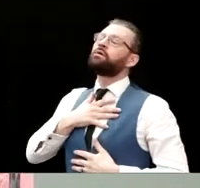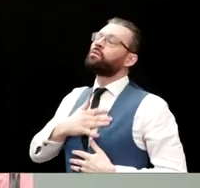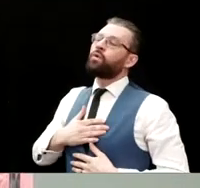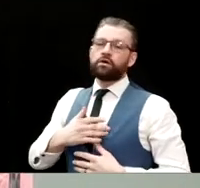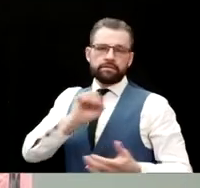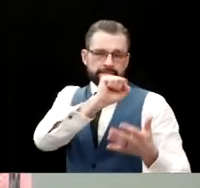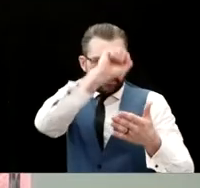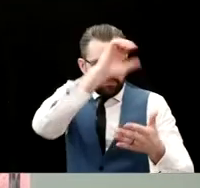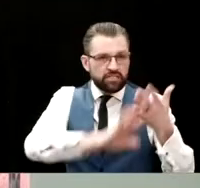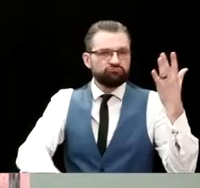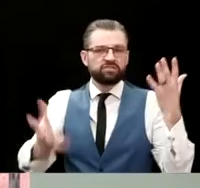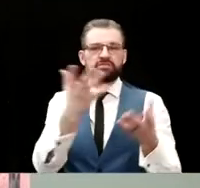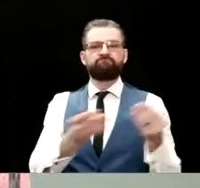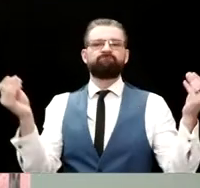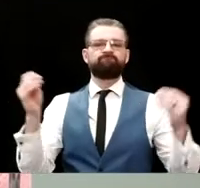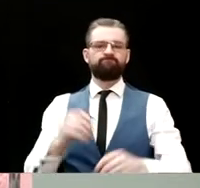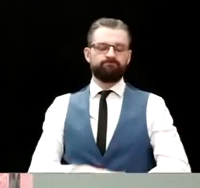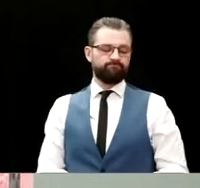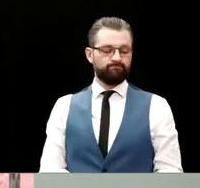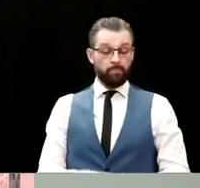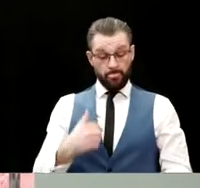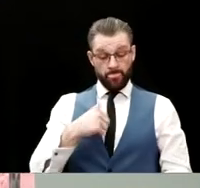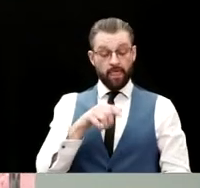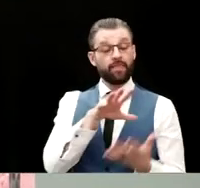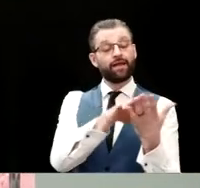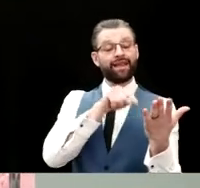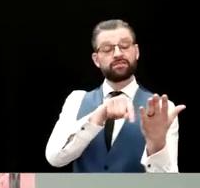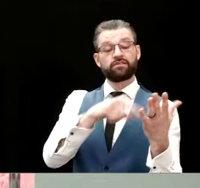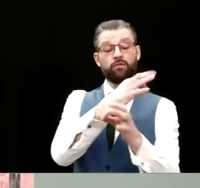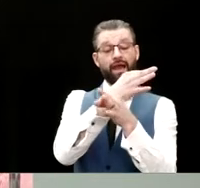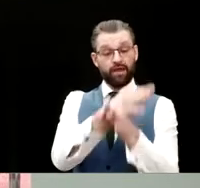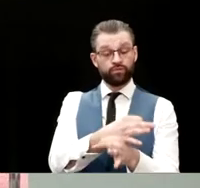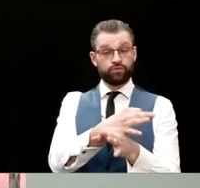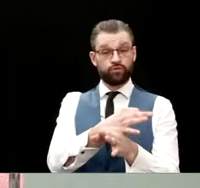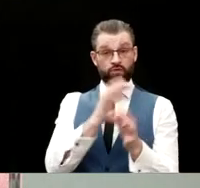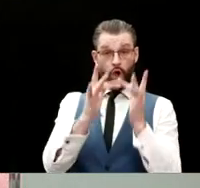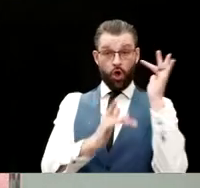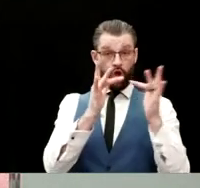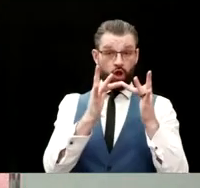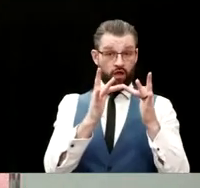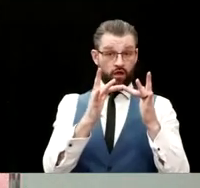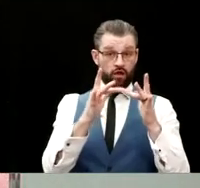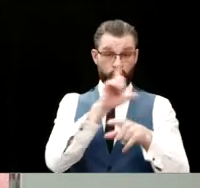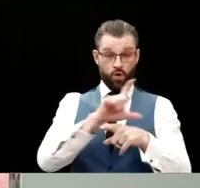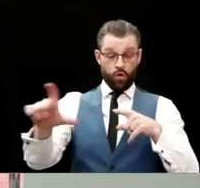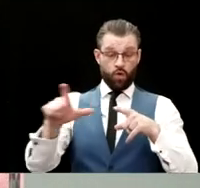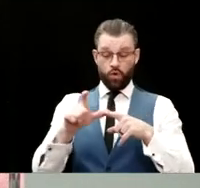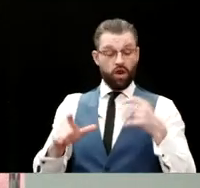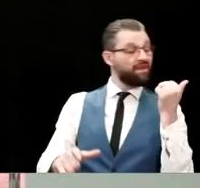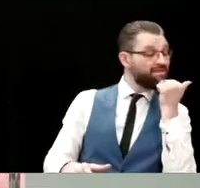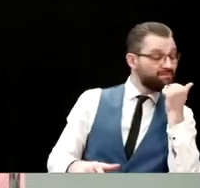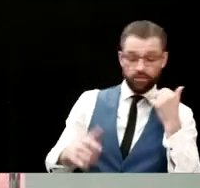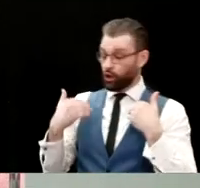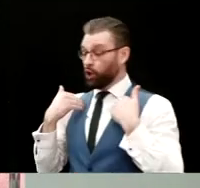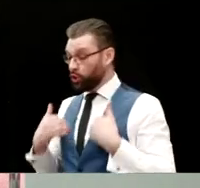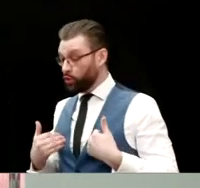and experiences. The lessons from Auschwitz Online Project built that bridge between numbers and human